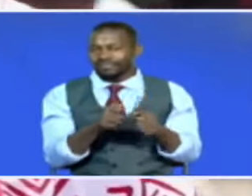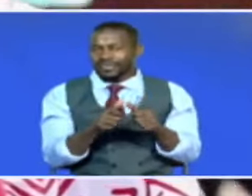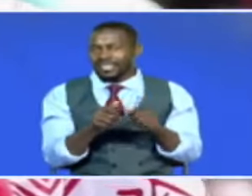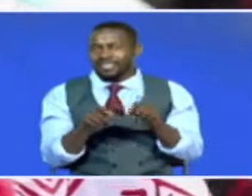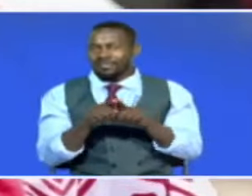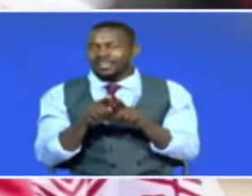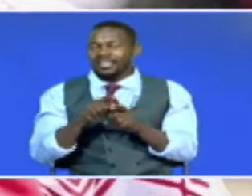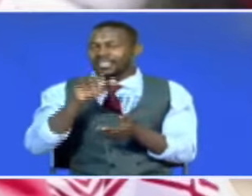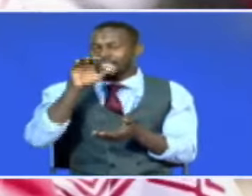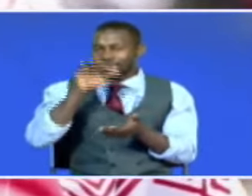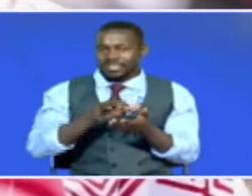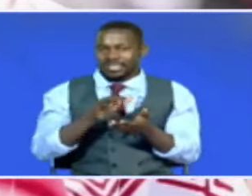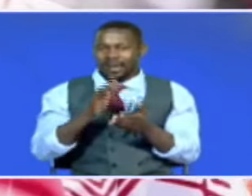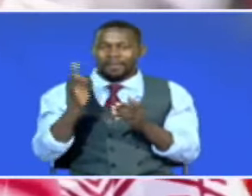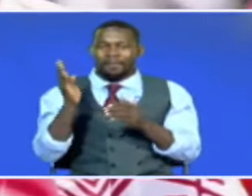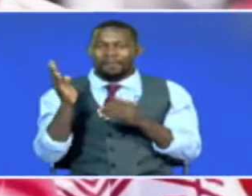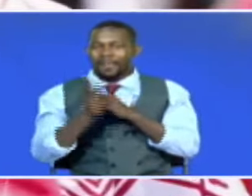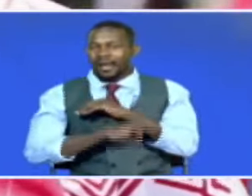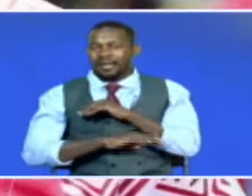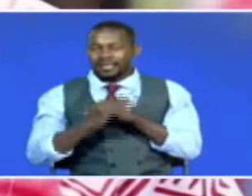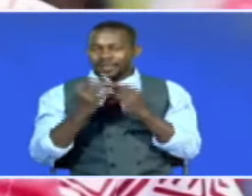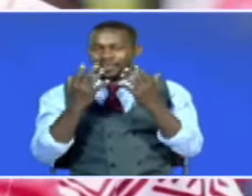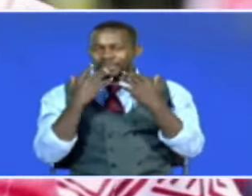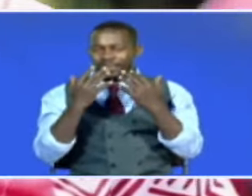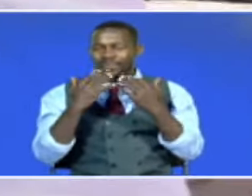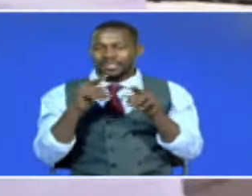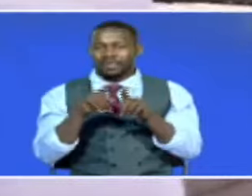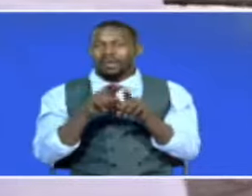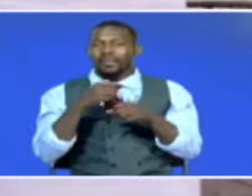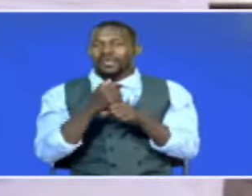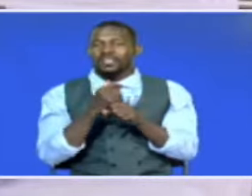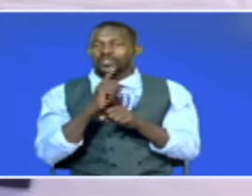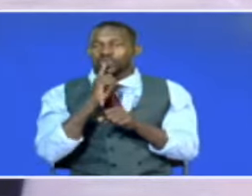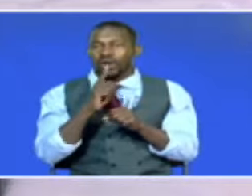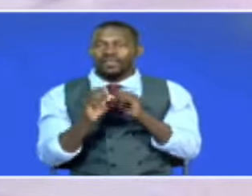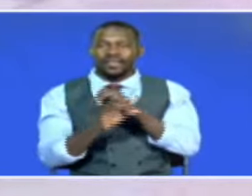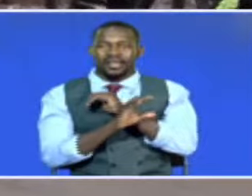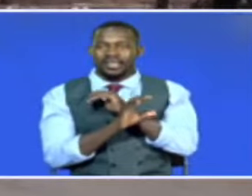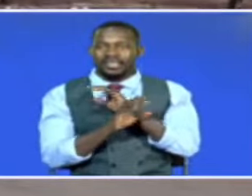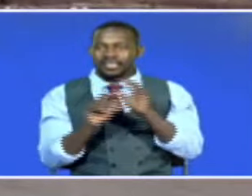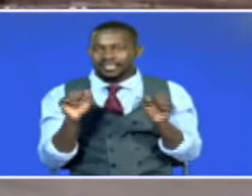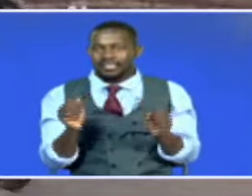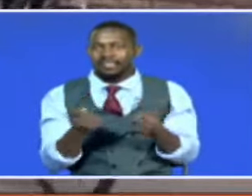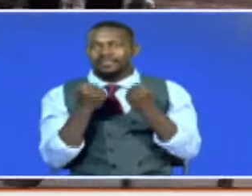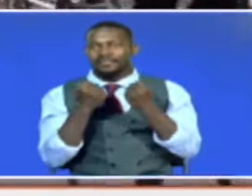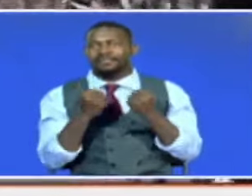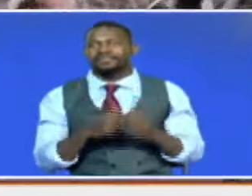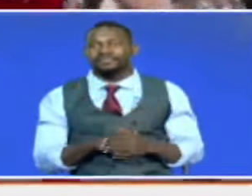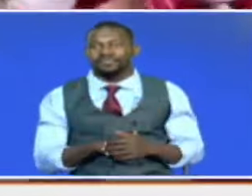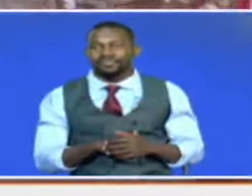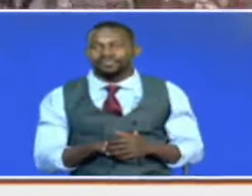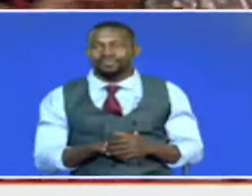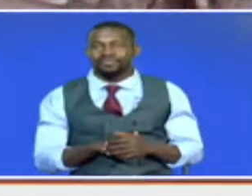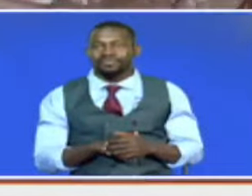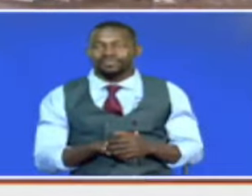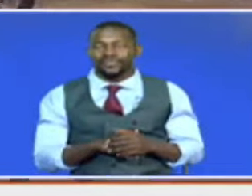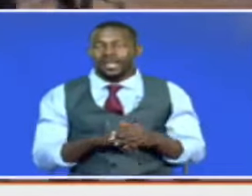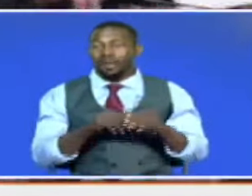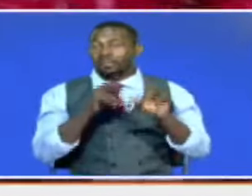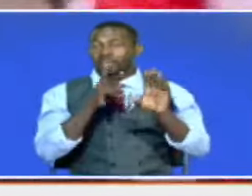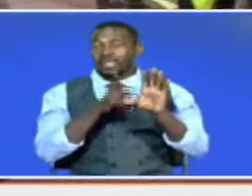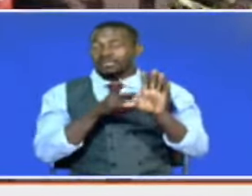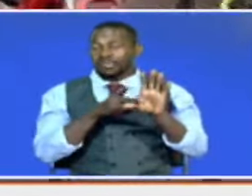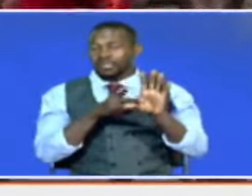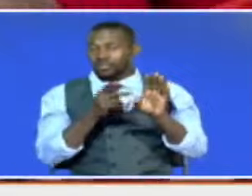carbon, and also on ensuring that the country is feeling safe as a family. All of our participants have shown us that